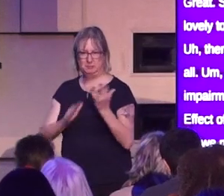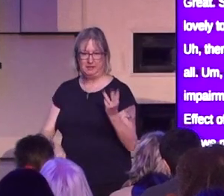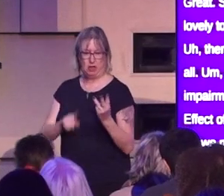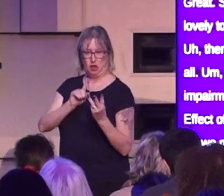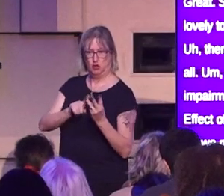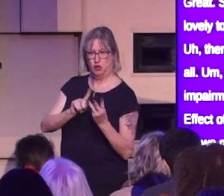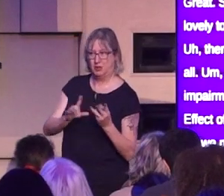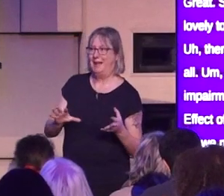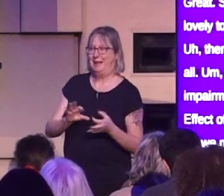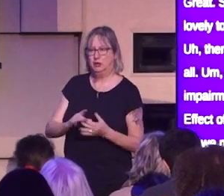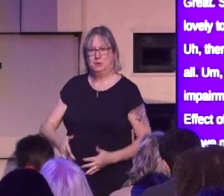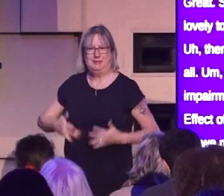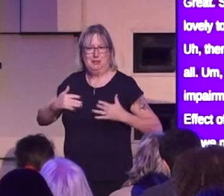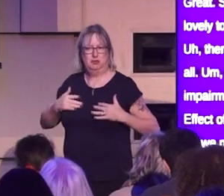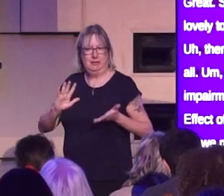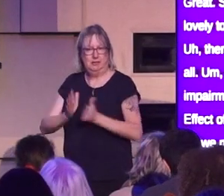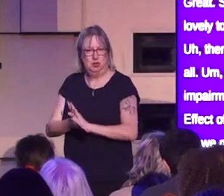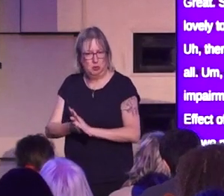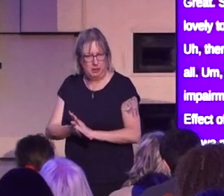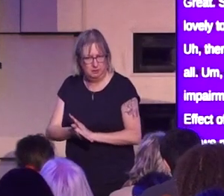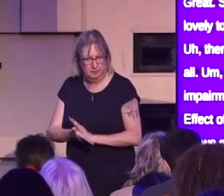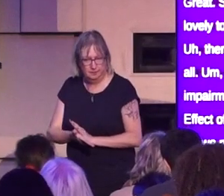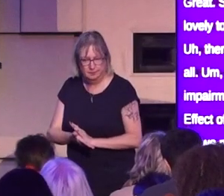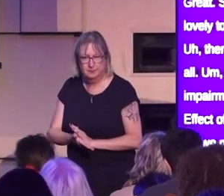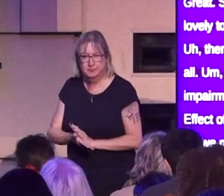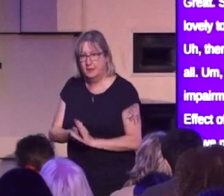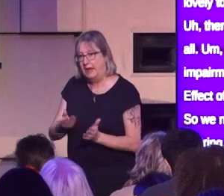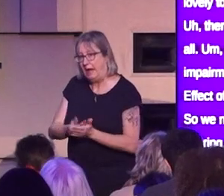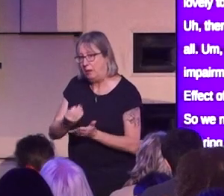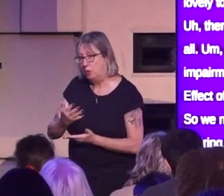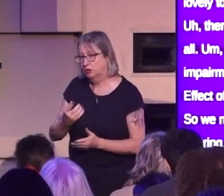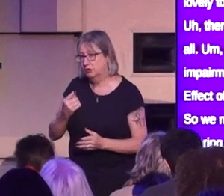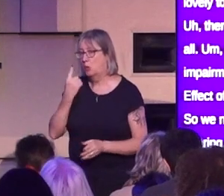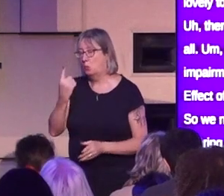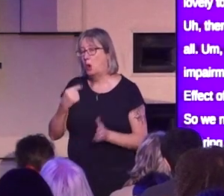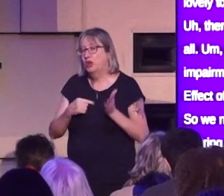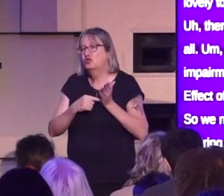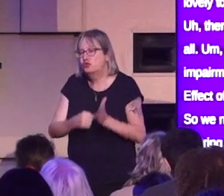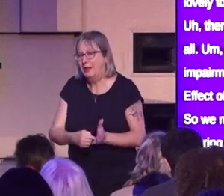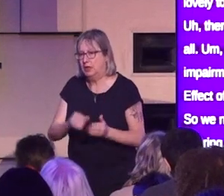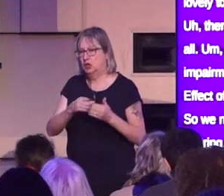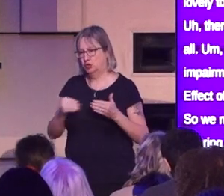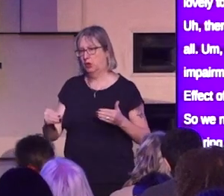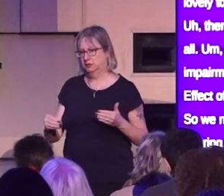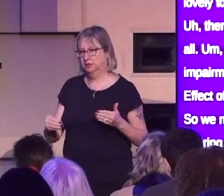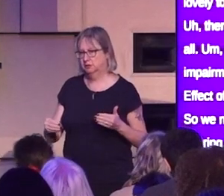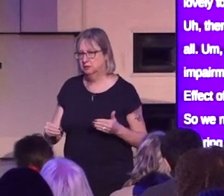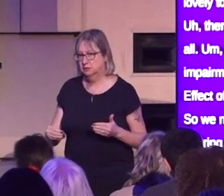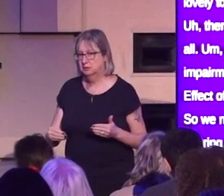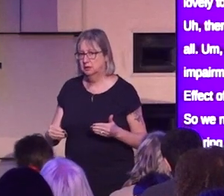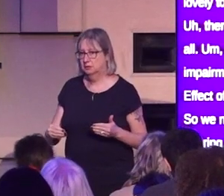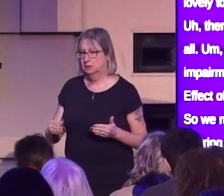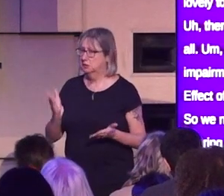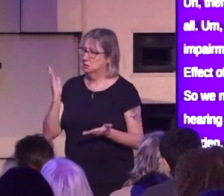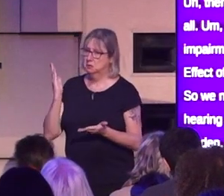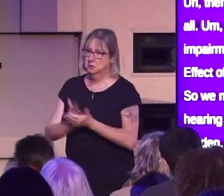sensory disorders, with an average global cost of nearly $1 trillion. This means that it has an